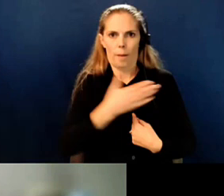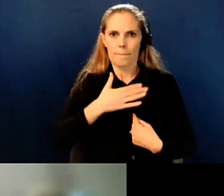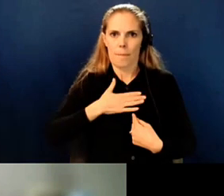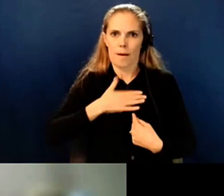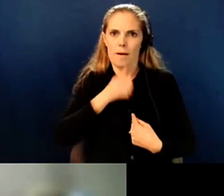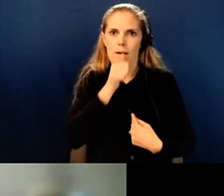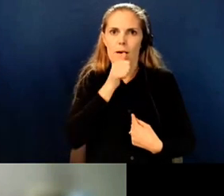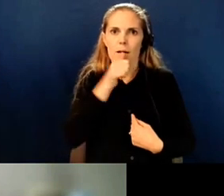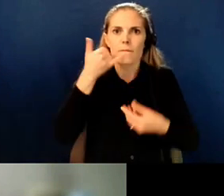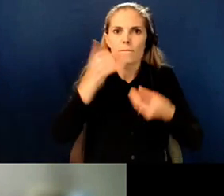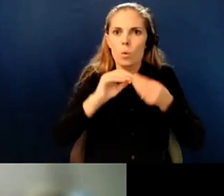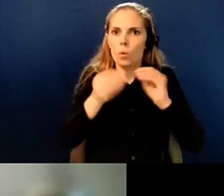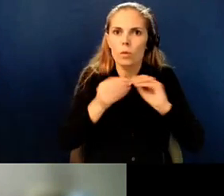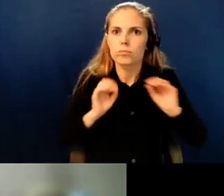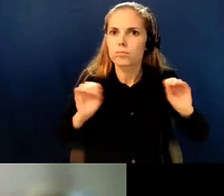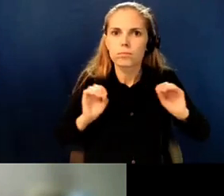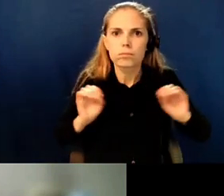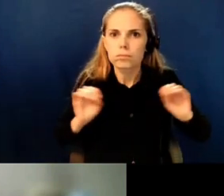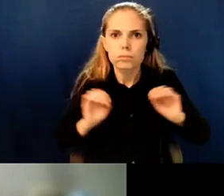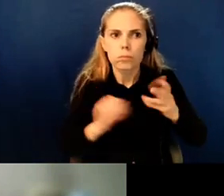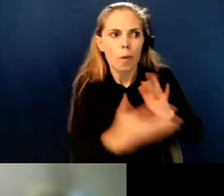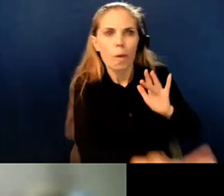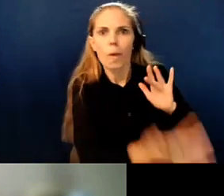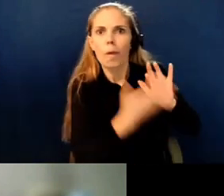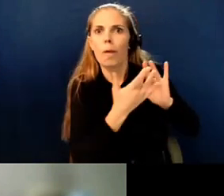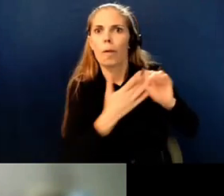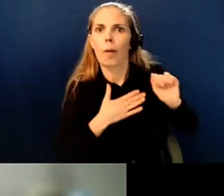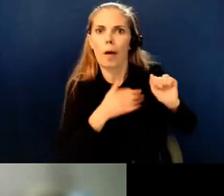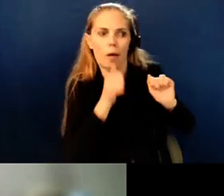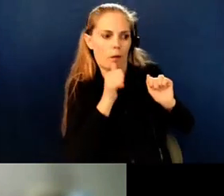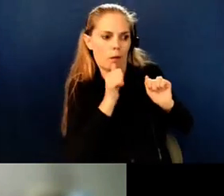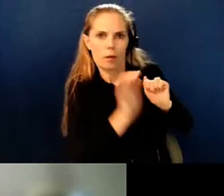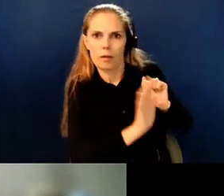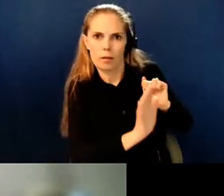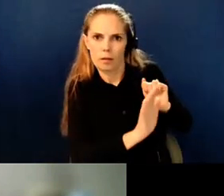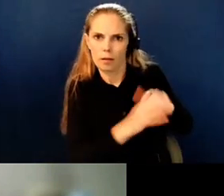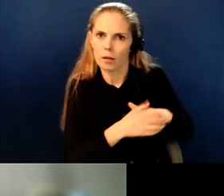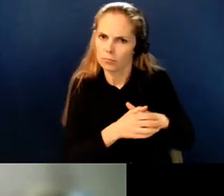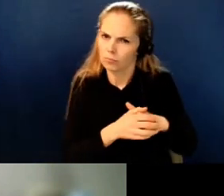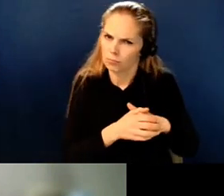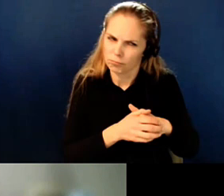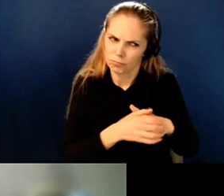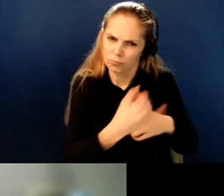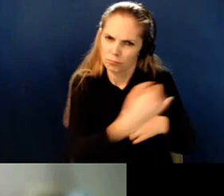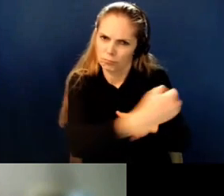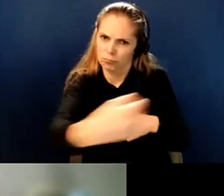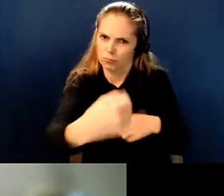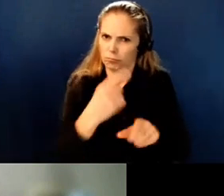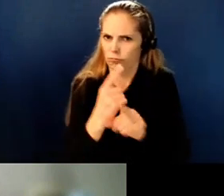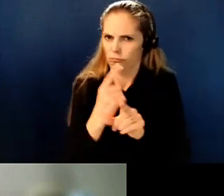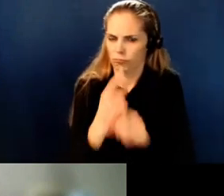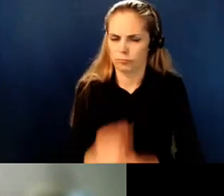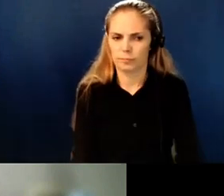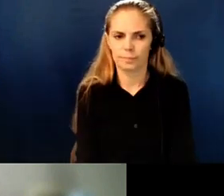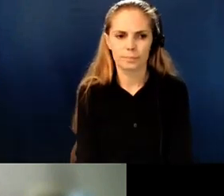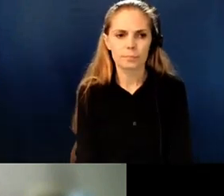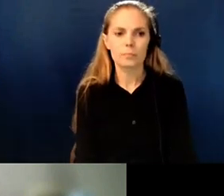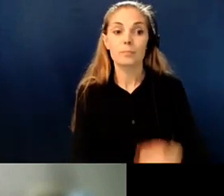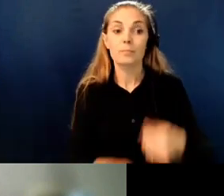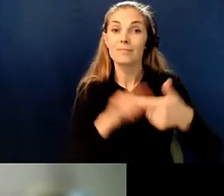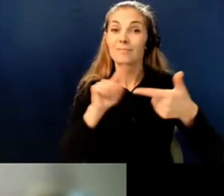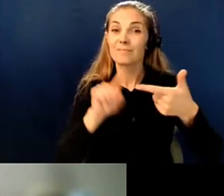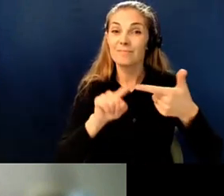where people can reach out to you outside of regular business hours. You do need that space. Cost savings. I'm going to talk